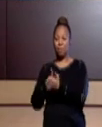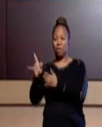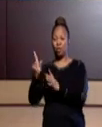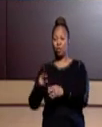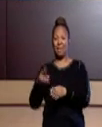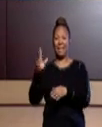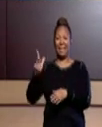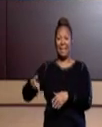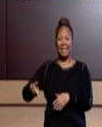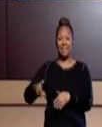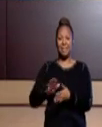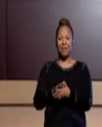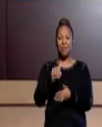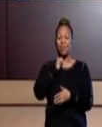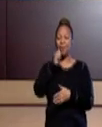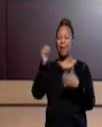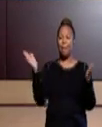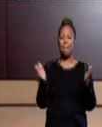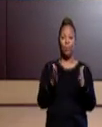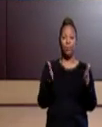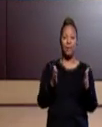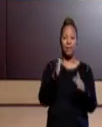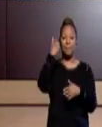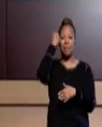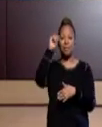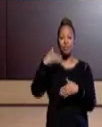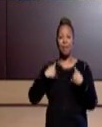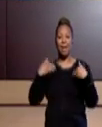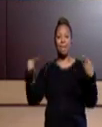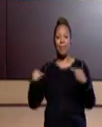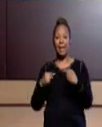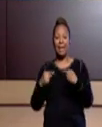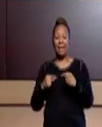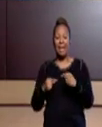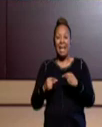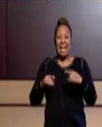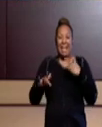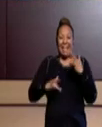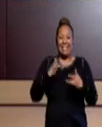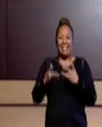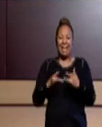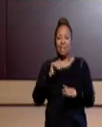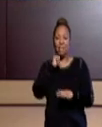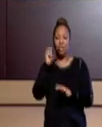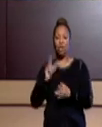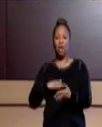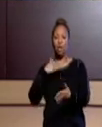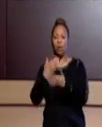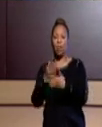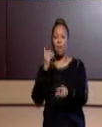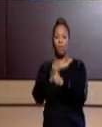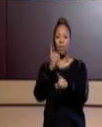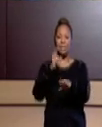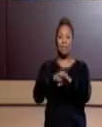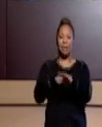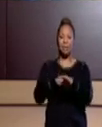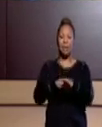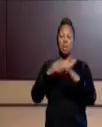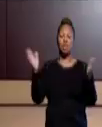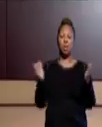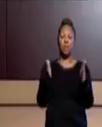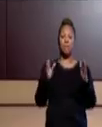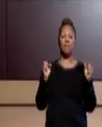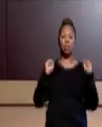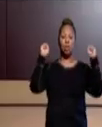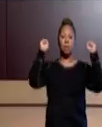late, you are now motivated because you have pain and anxiety that you're not going to make it. That's going to motivate you to go to that gym below you.